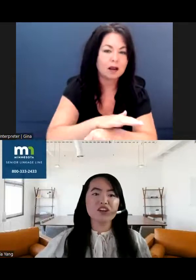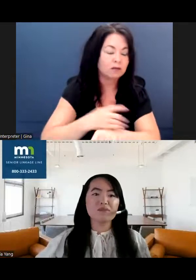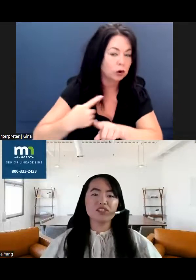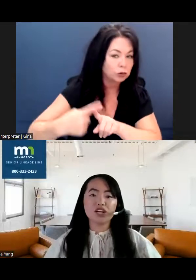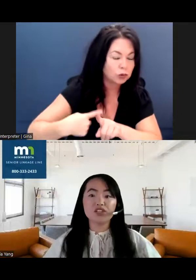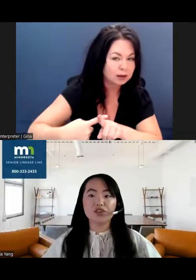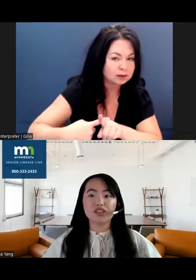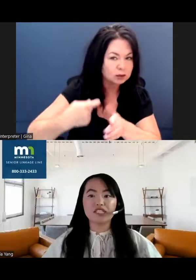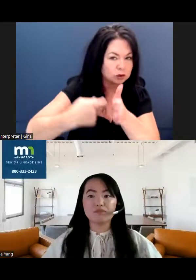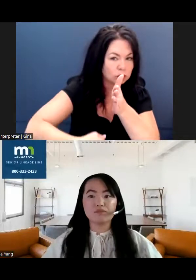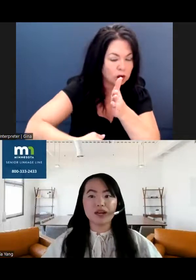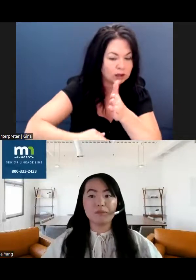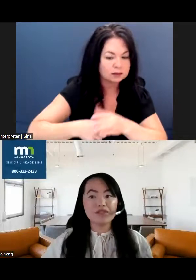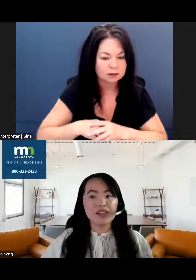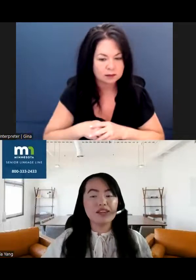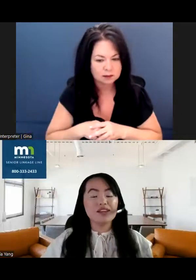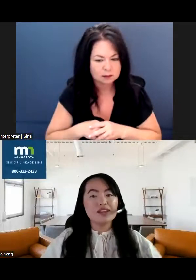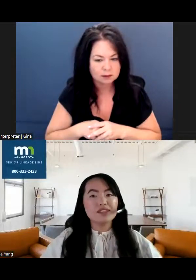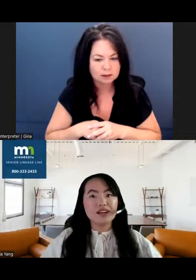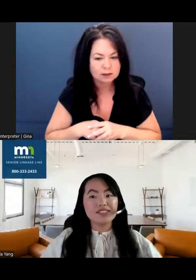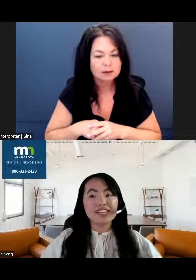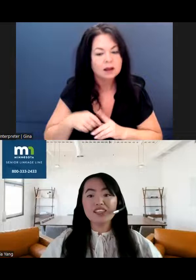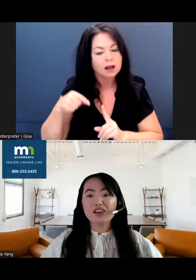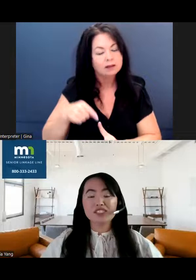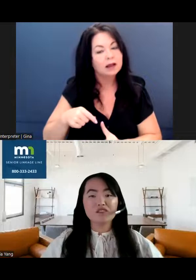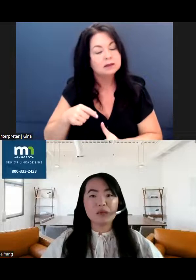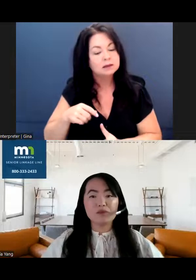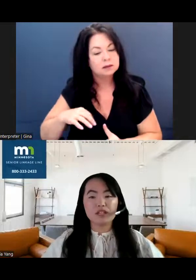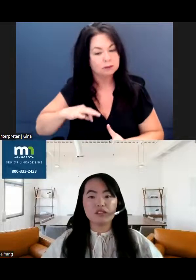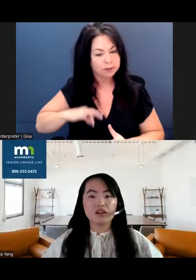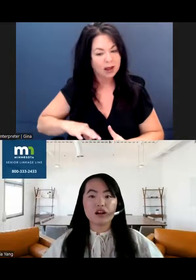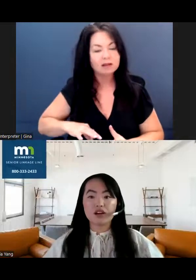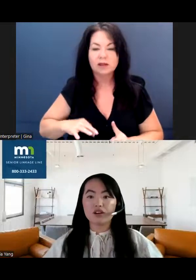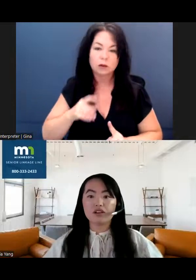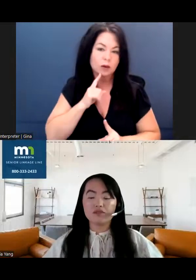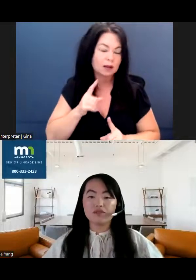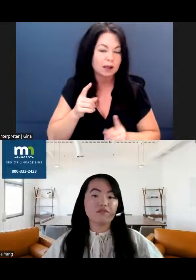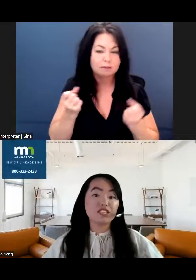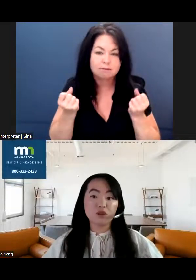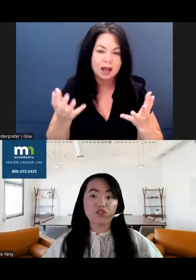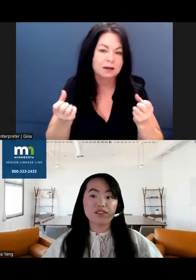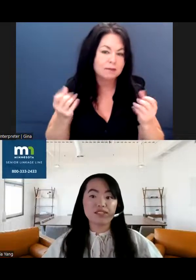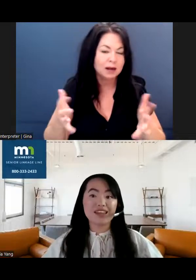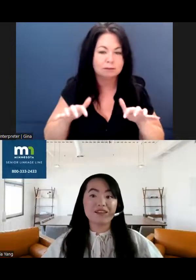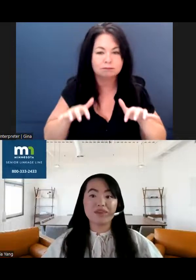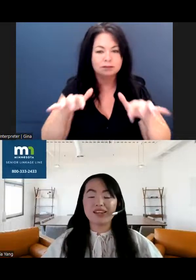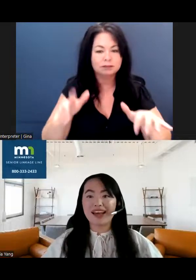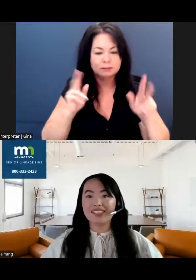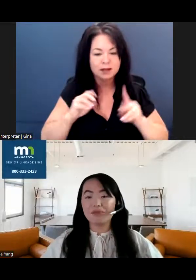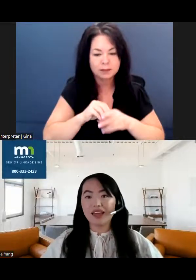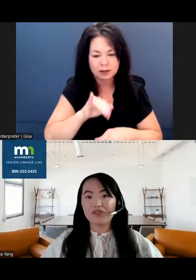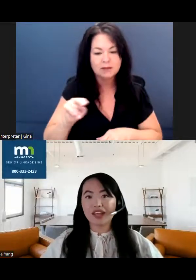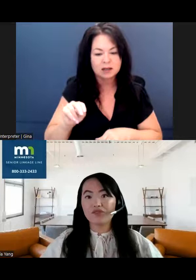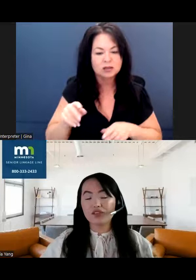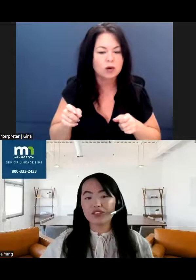This is a very much underutilized benefit. Tens of thousands of people in Minnesota are eligible for this and may